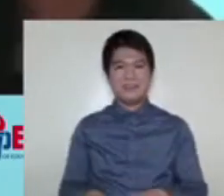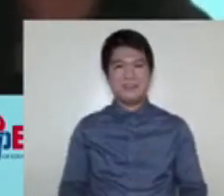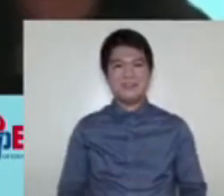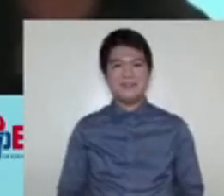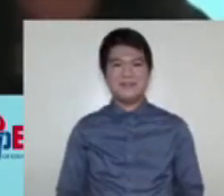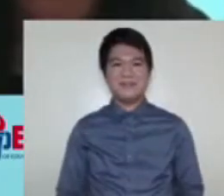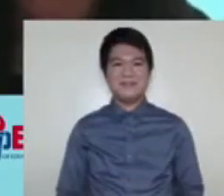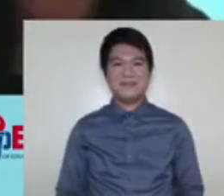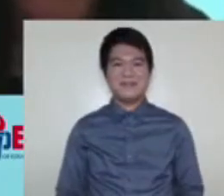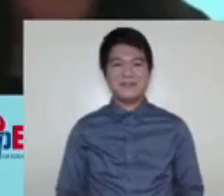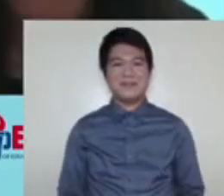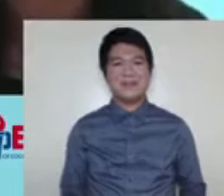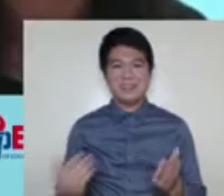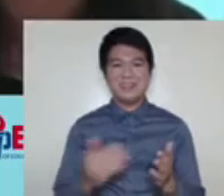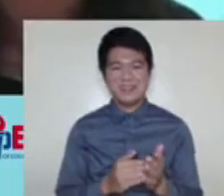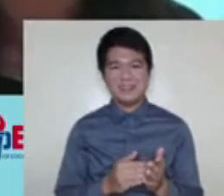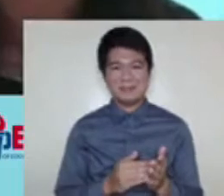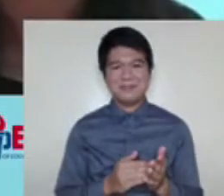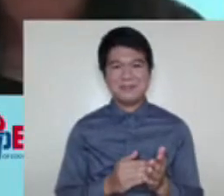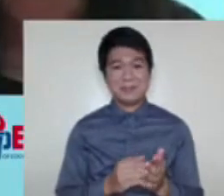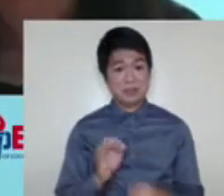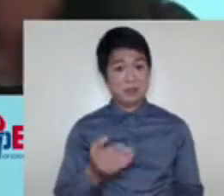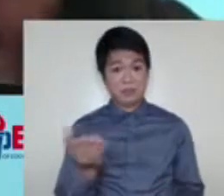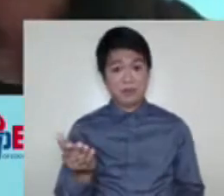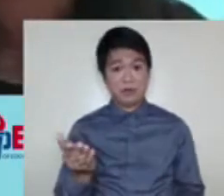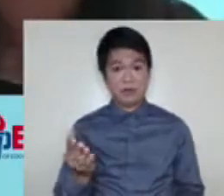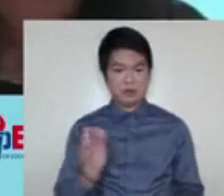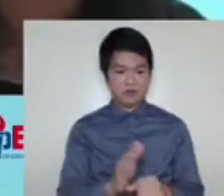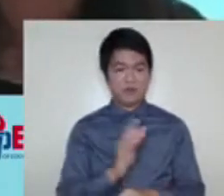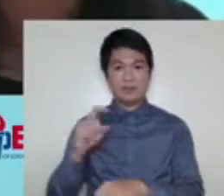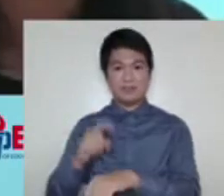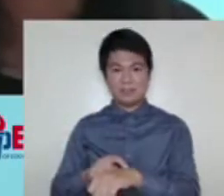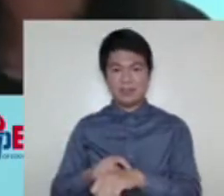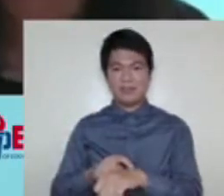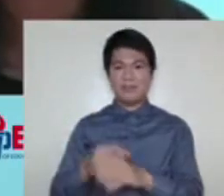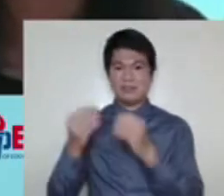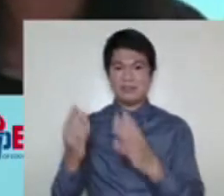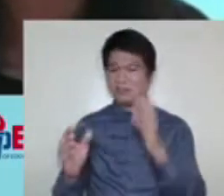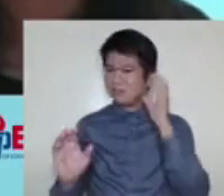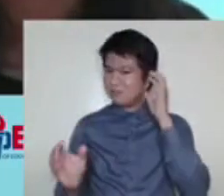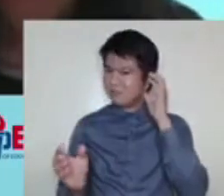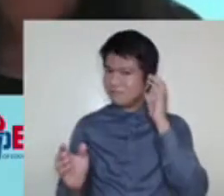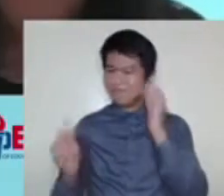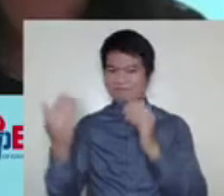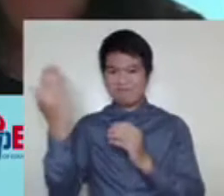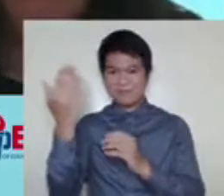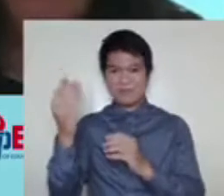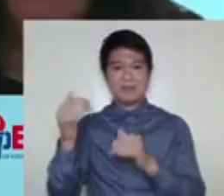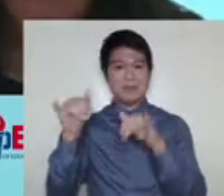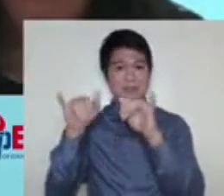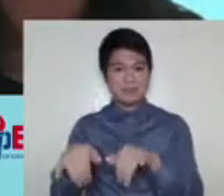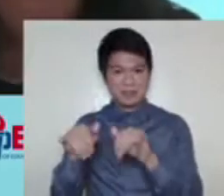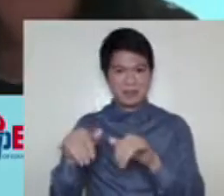again, if you are a full-time teacher broadcaster, please stay and watch this video, because in the next few slides, I